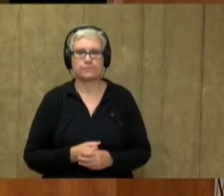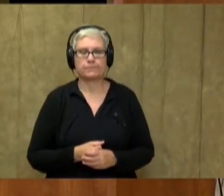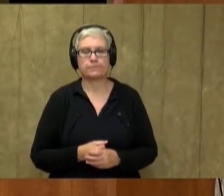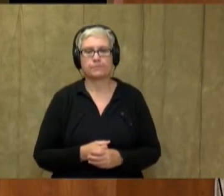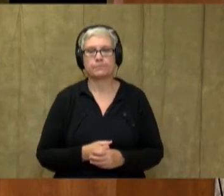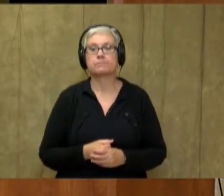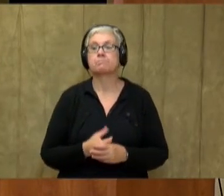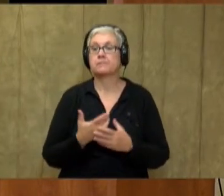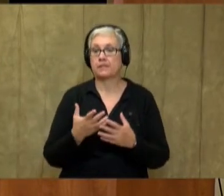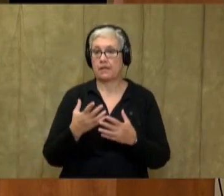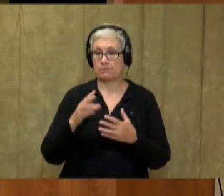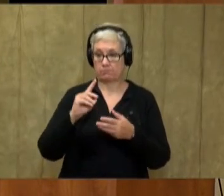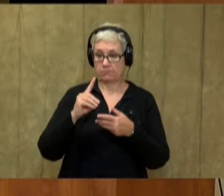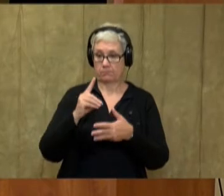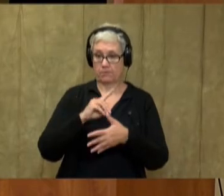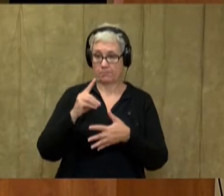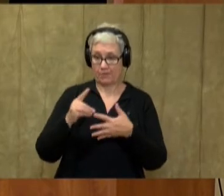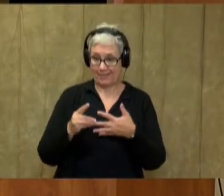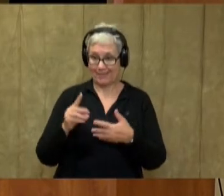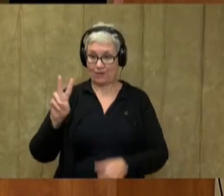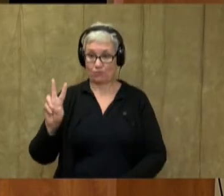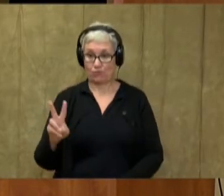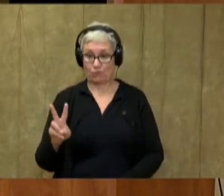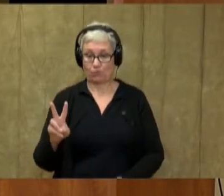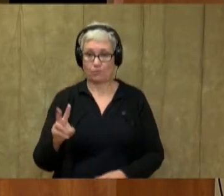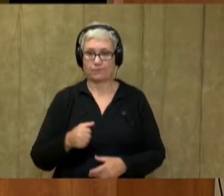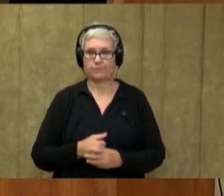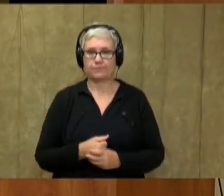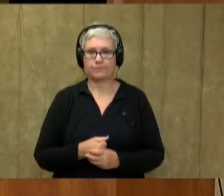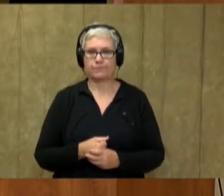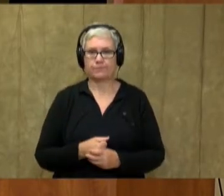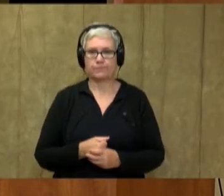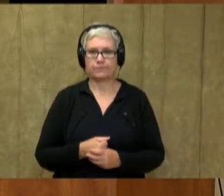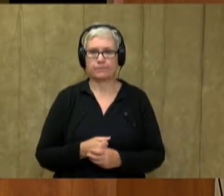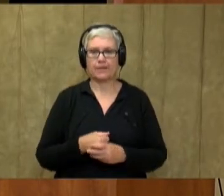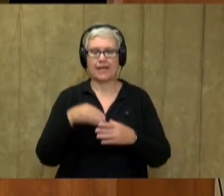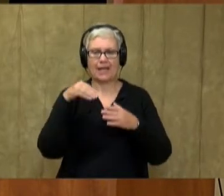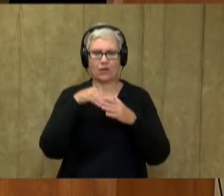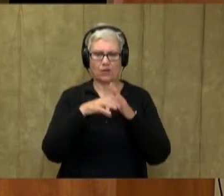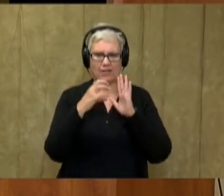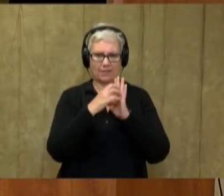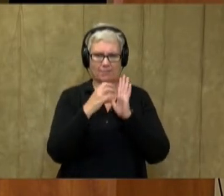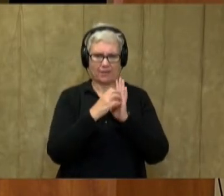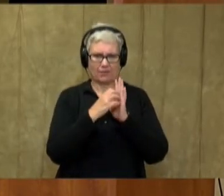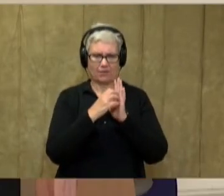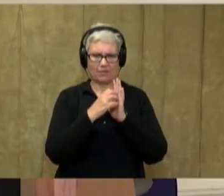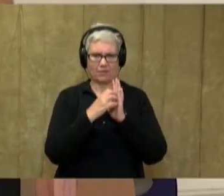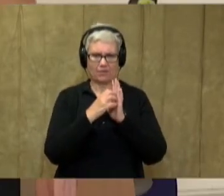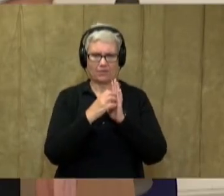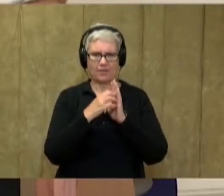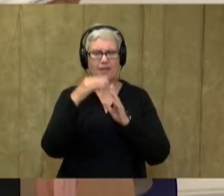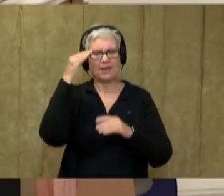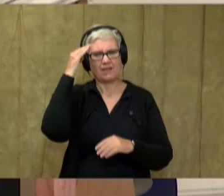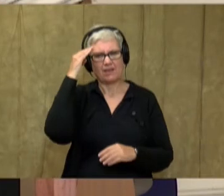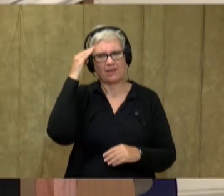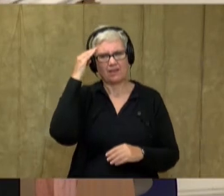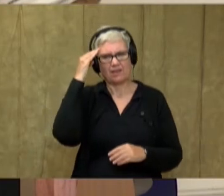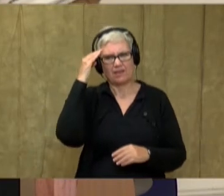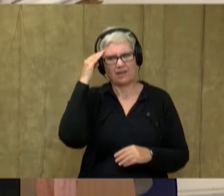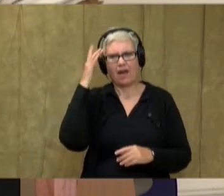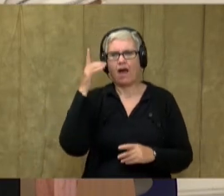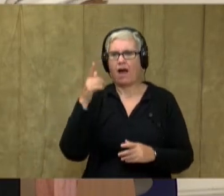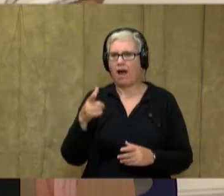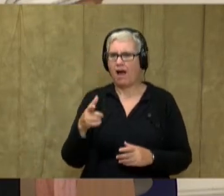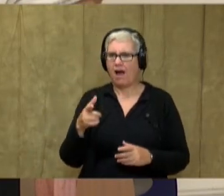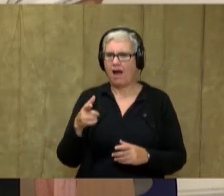right, concrete detail number 2. I looked at what was in that particular paragraph, and then I thought about it, well, dang,